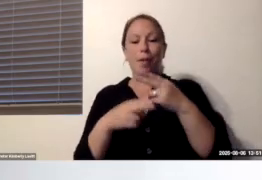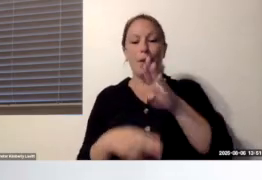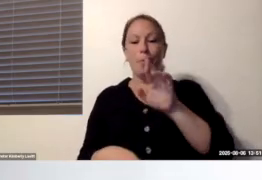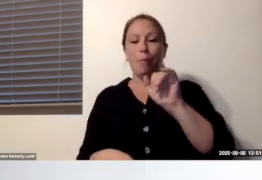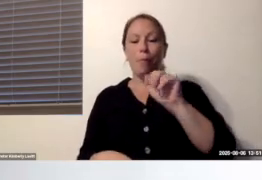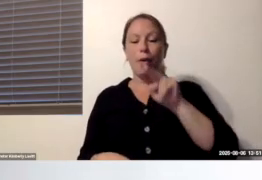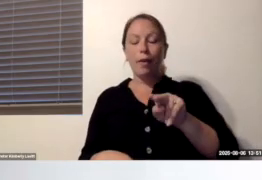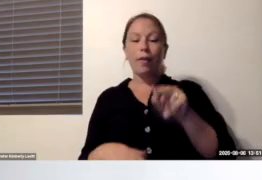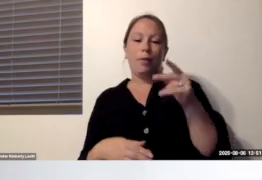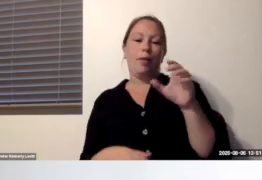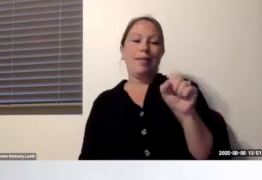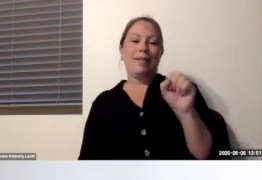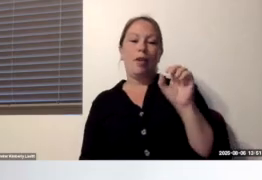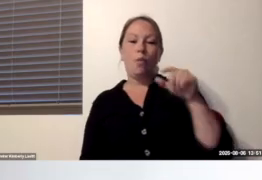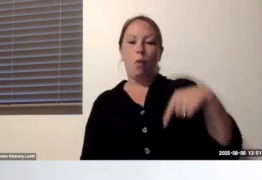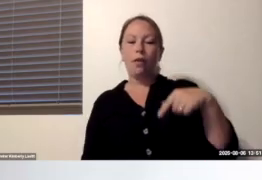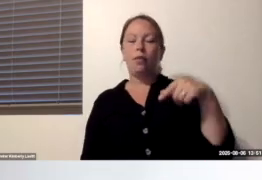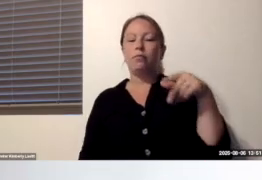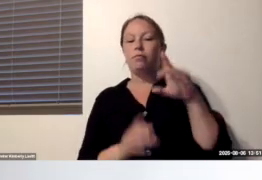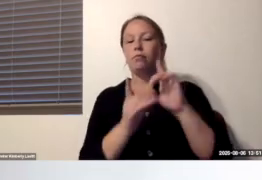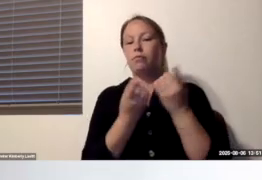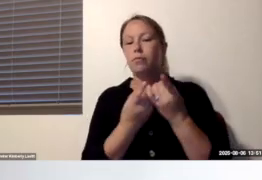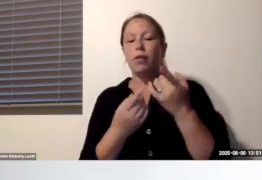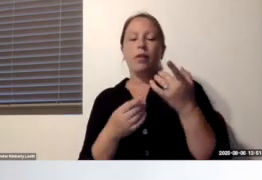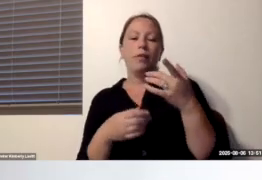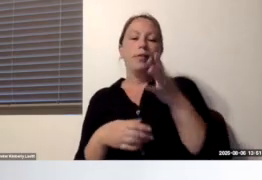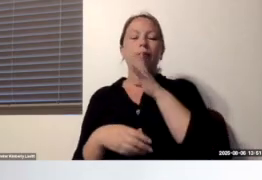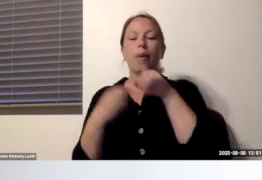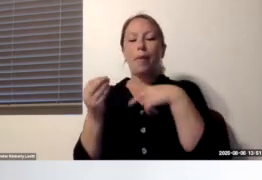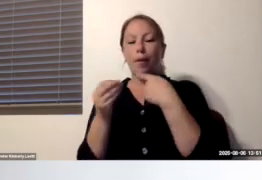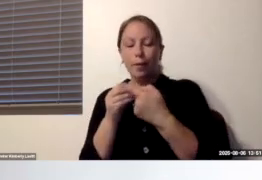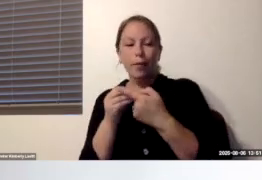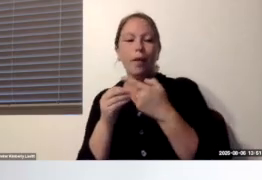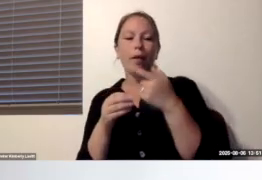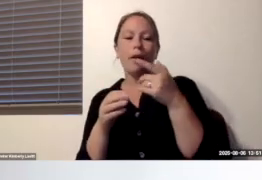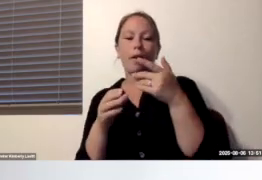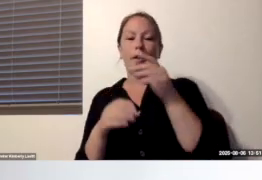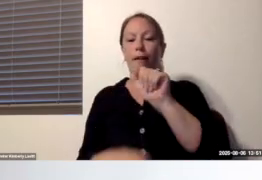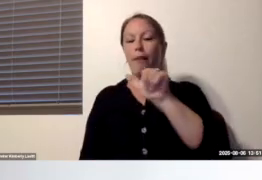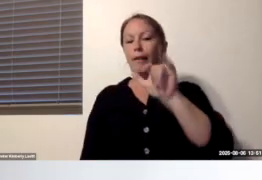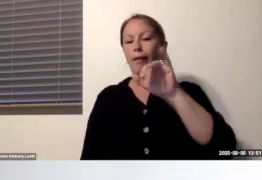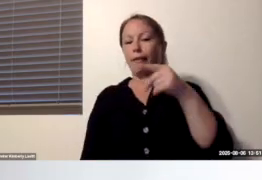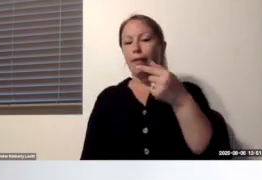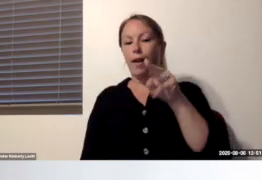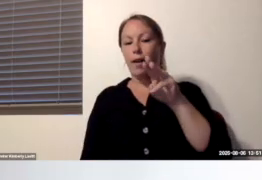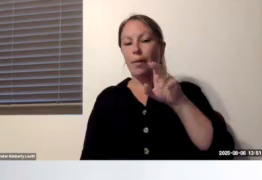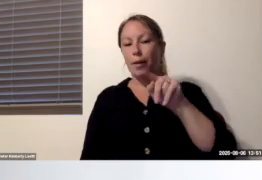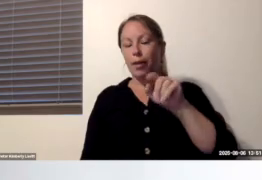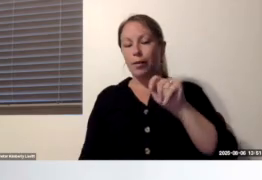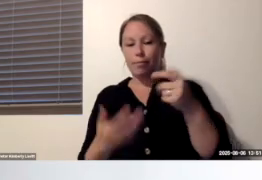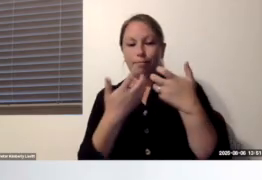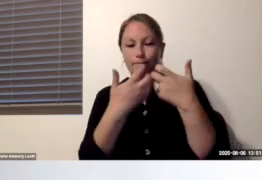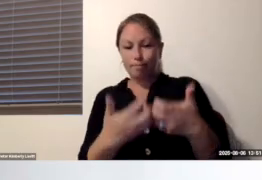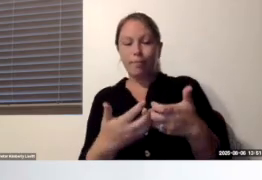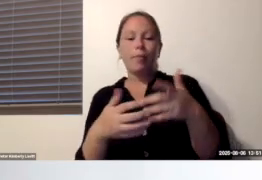Valley Air District. Just wanted to touch on the alignment suggestions. I think generally we've been in favor of